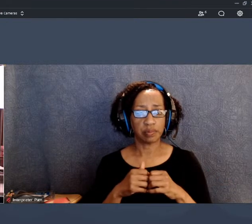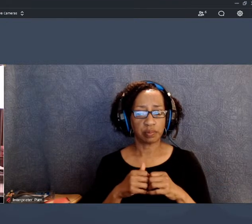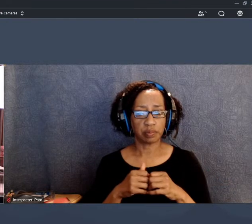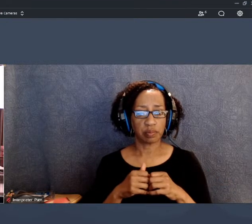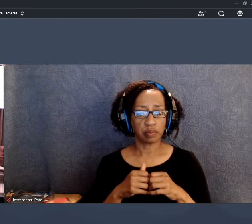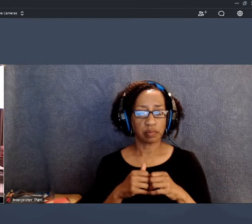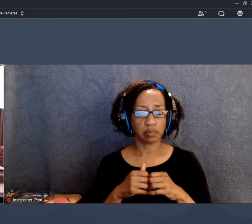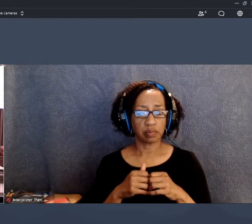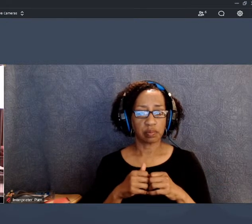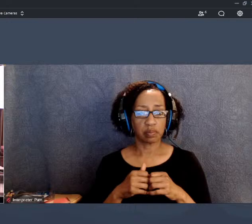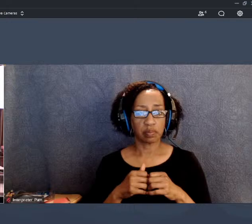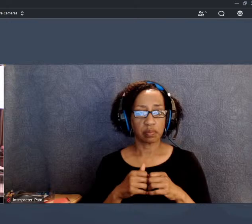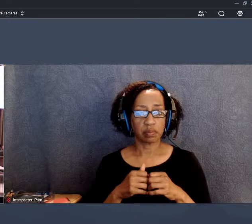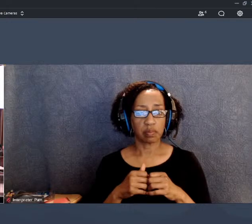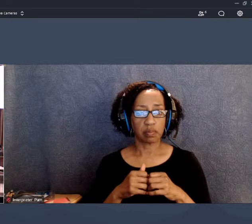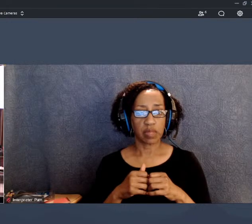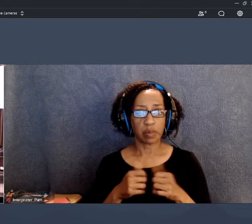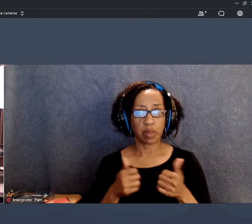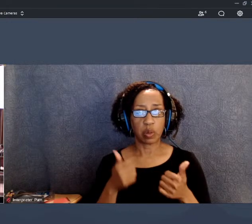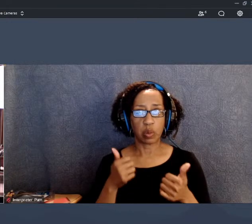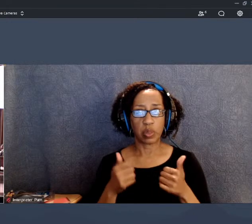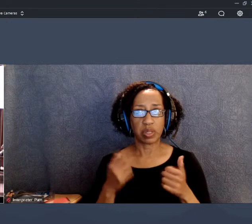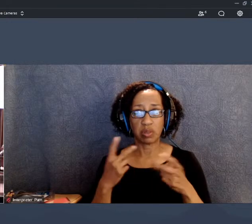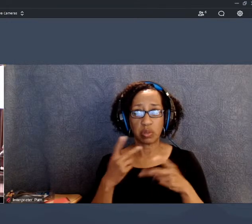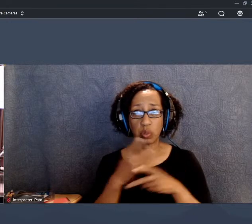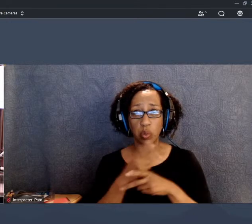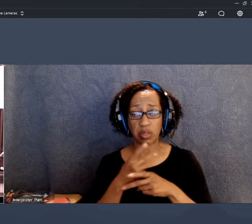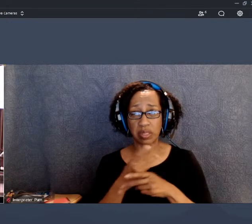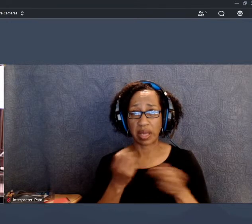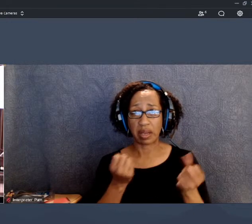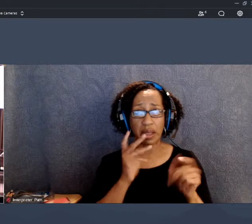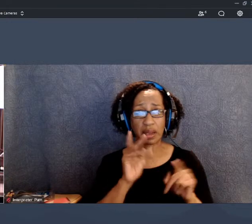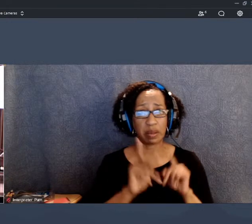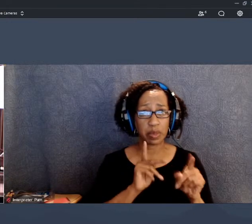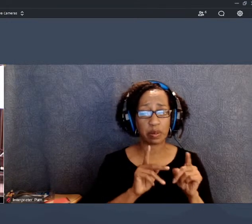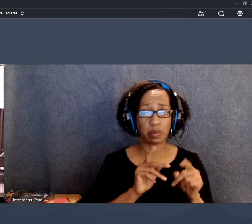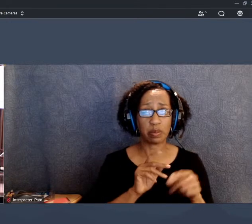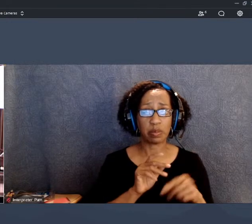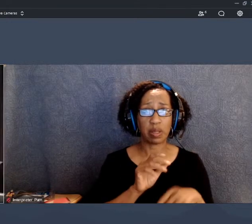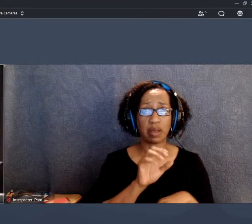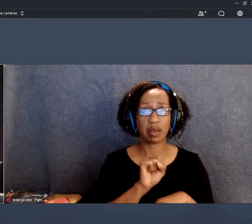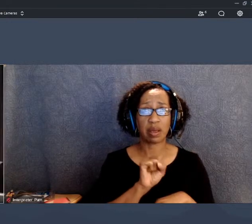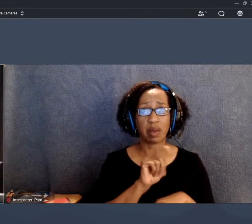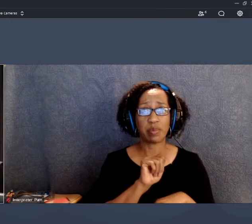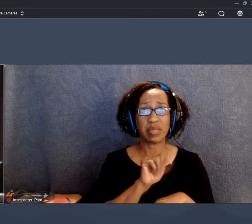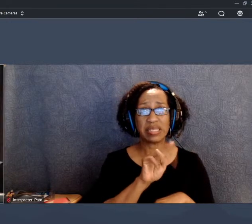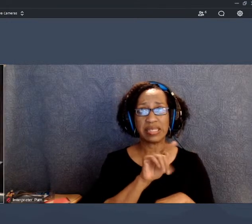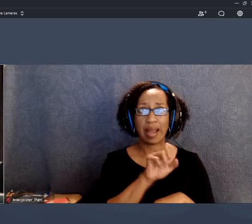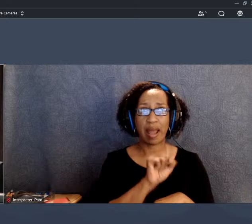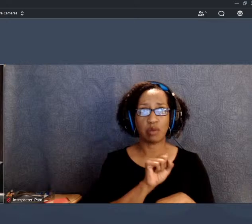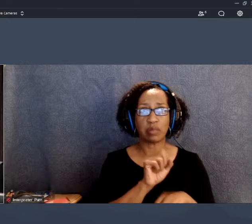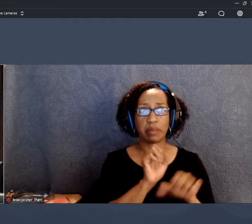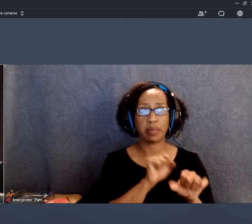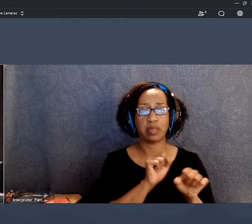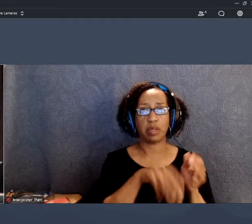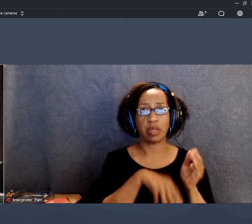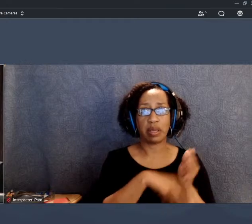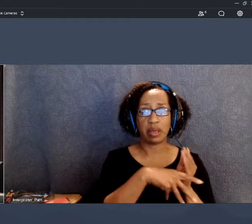weigh which is a greater risk, having a huge number of set outs or the implementation of